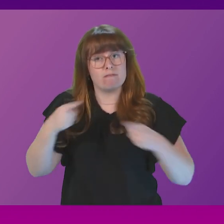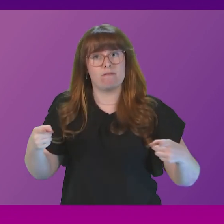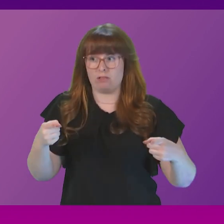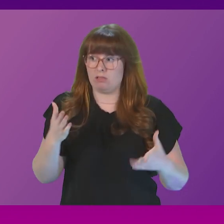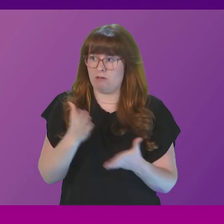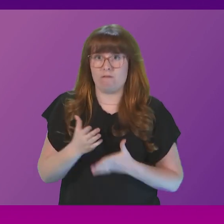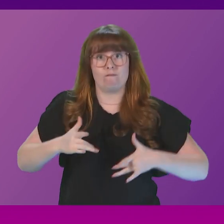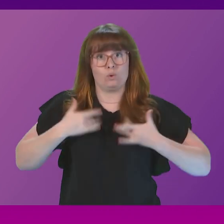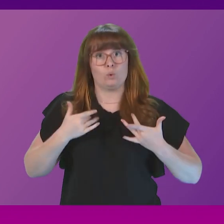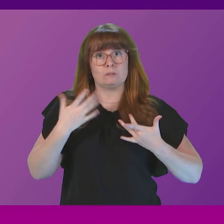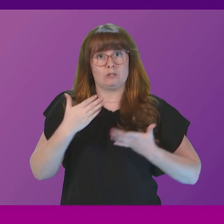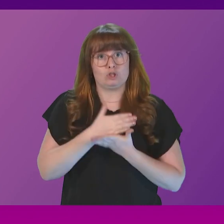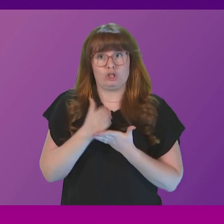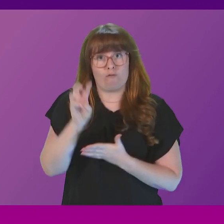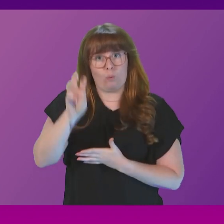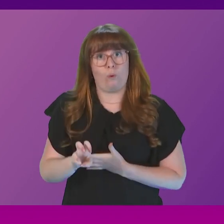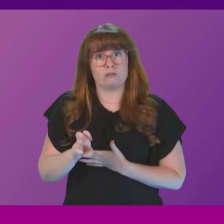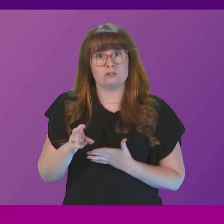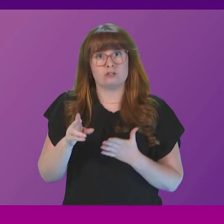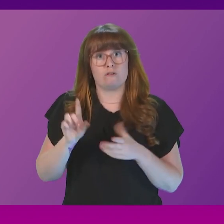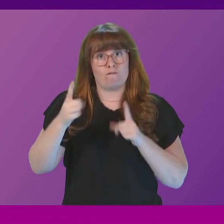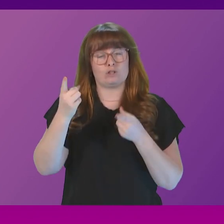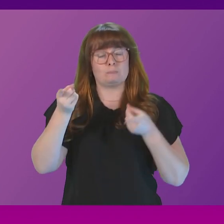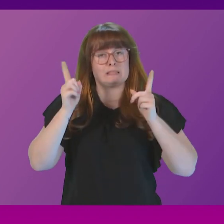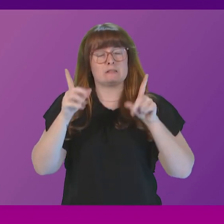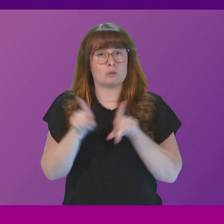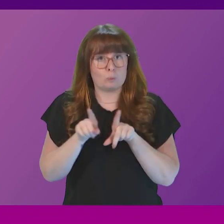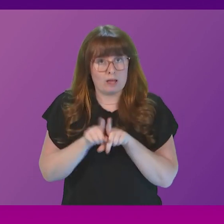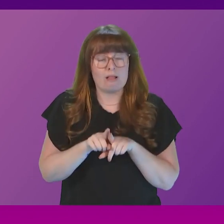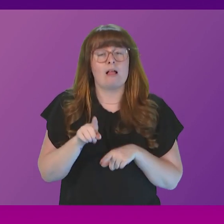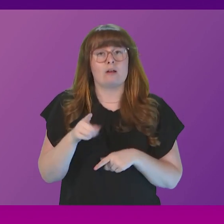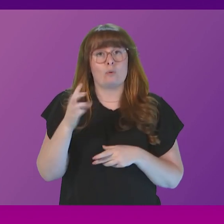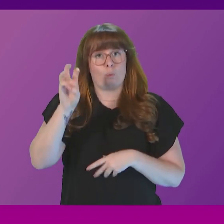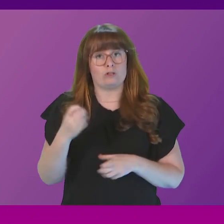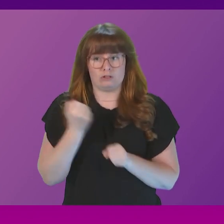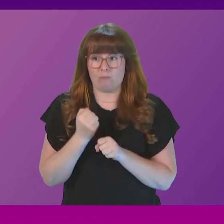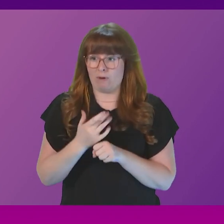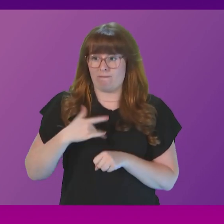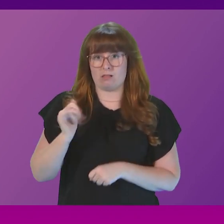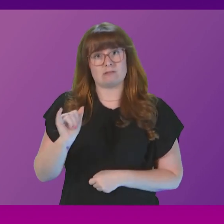much views that are shared by the Welsh First Minister and the Welsh Government as well.